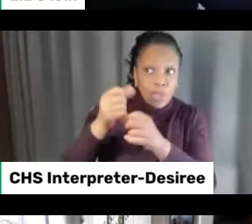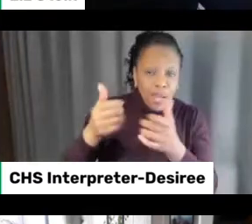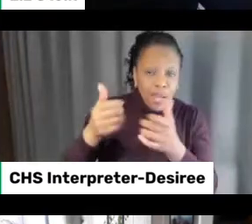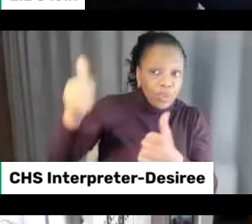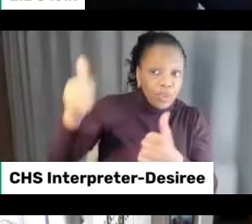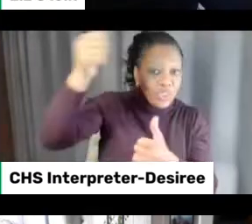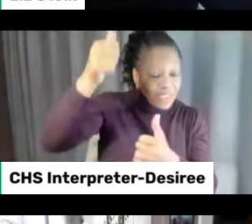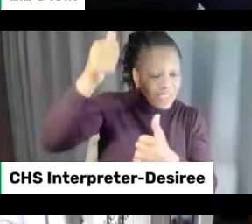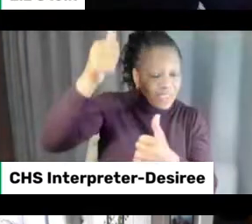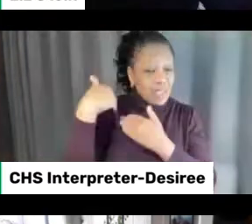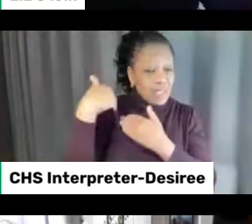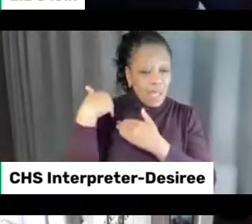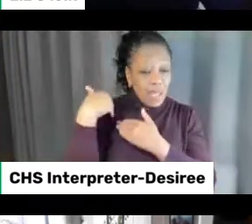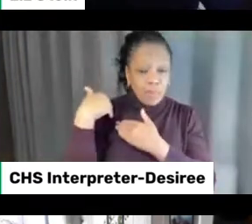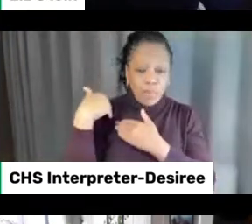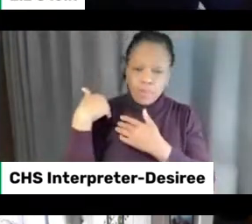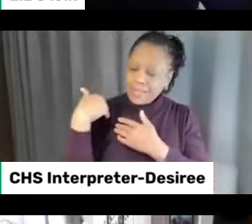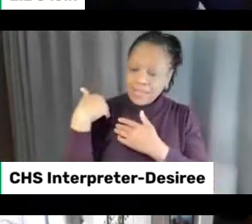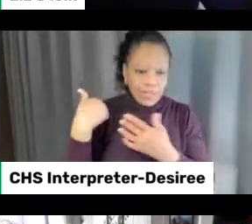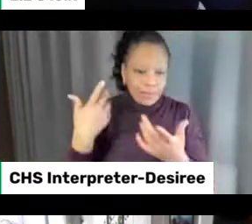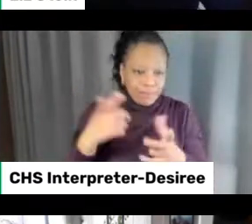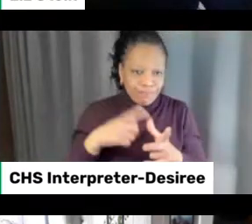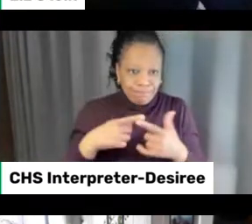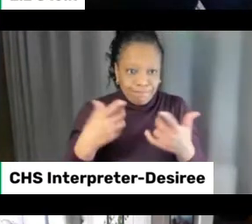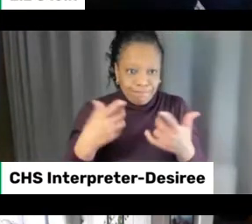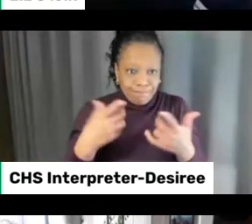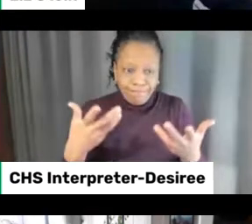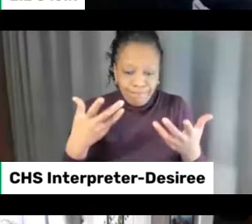organizing around these programs.